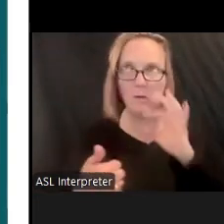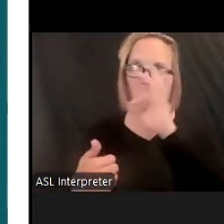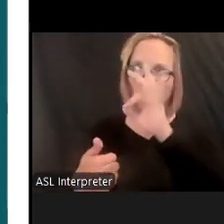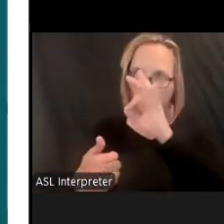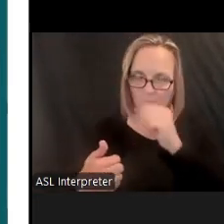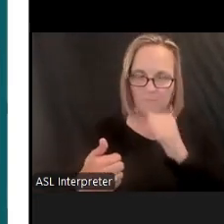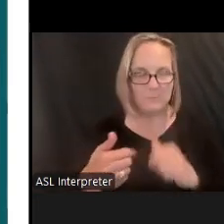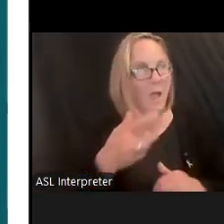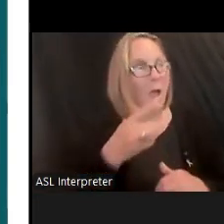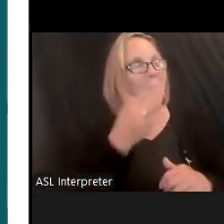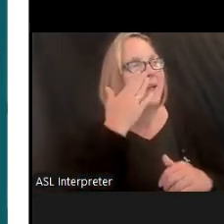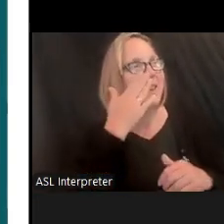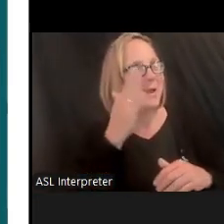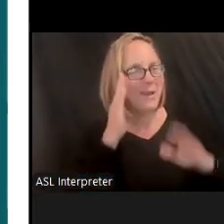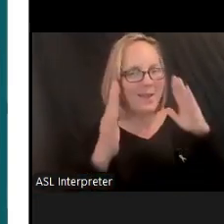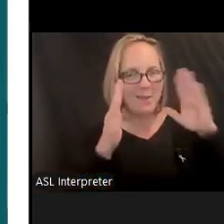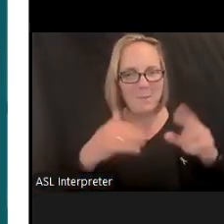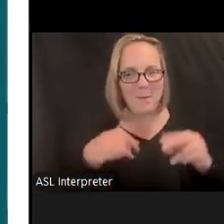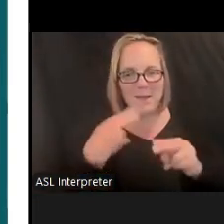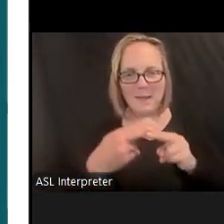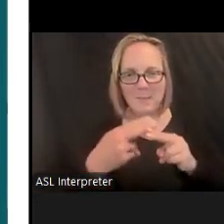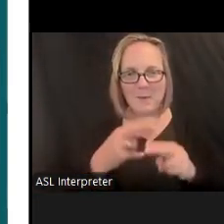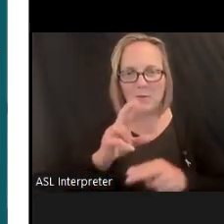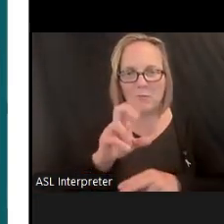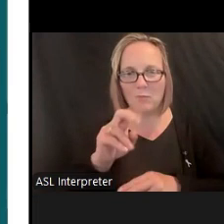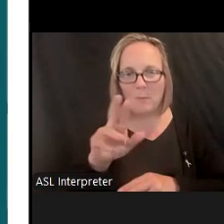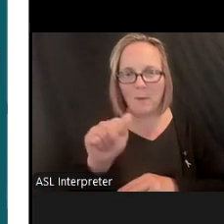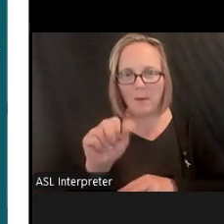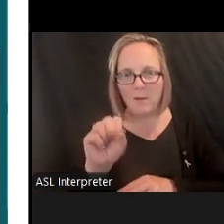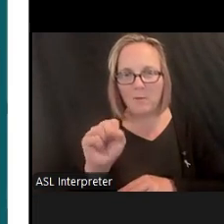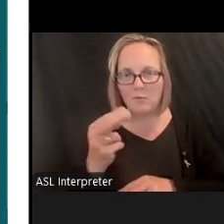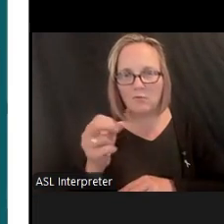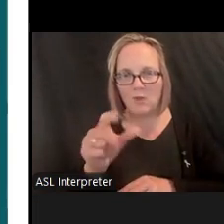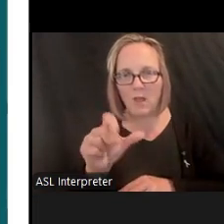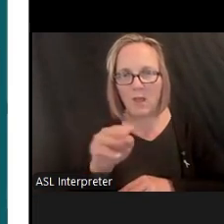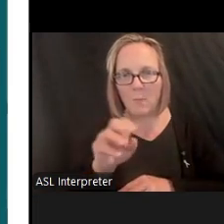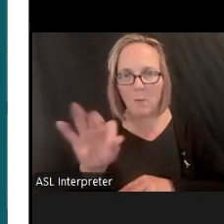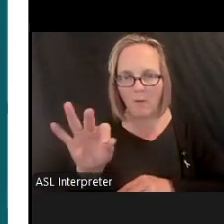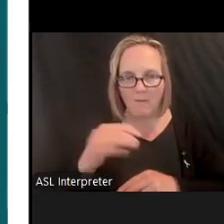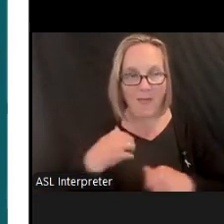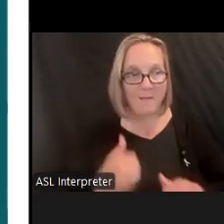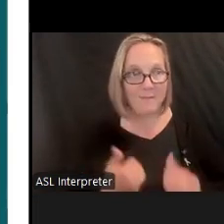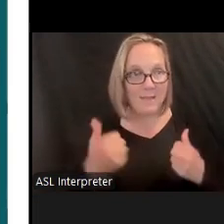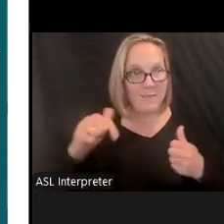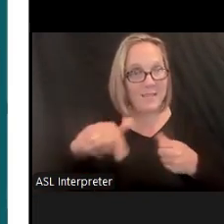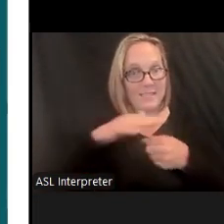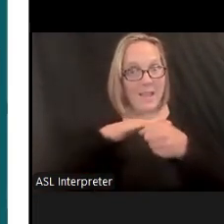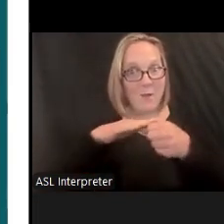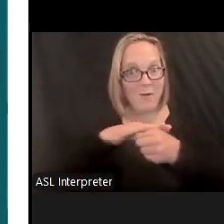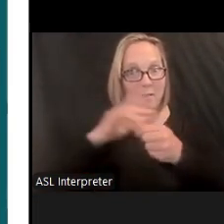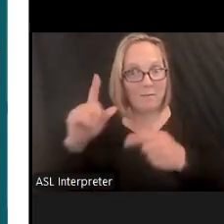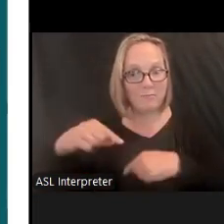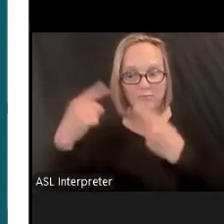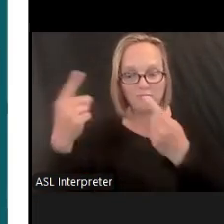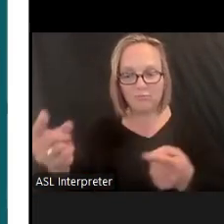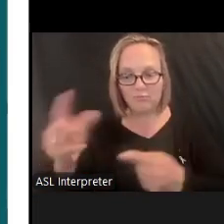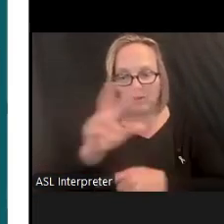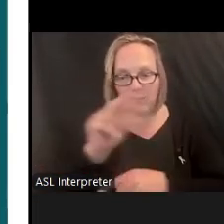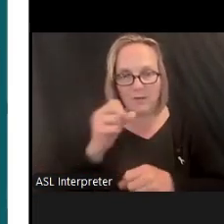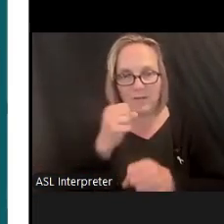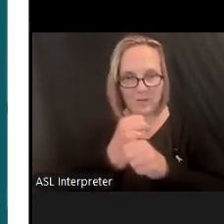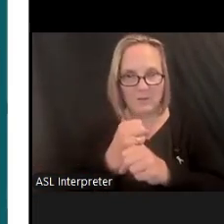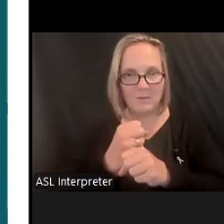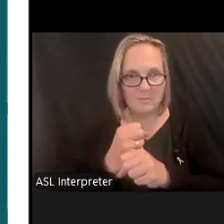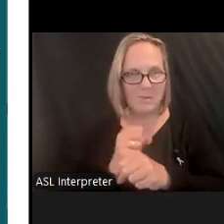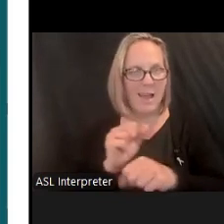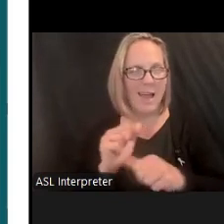good evening. My name is Rebecca Shalamoff, and I've lived in this neighborhood for over 30 years. And I've worked for